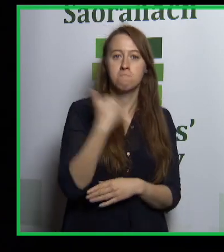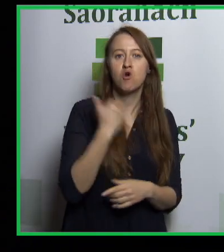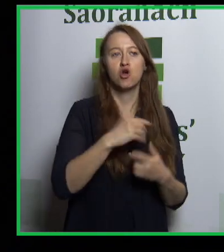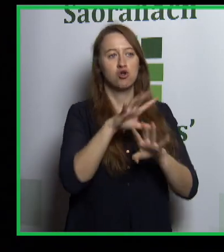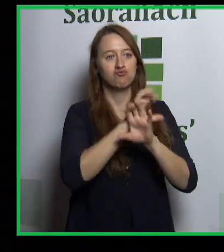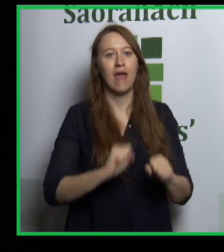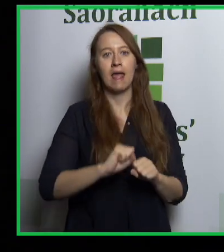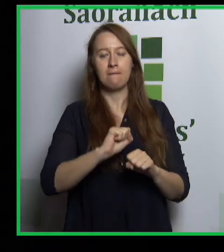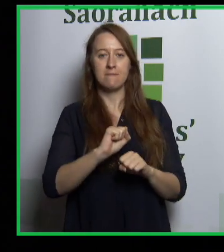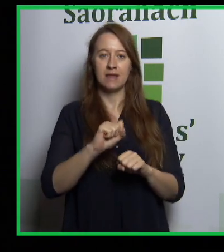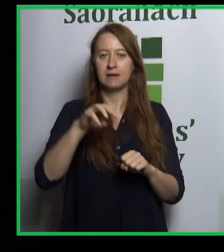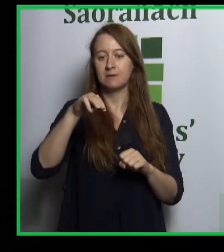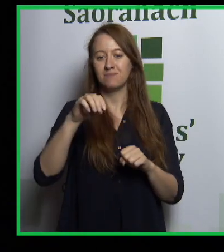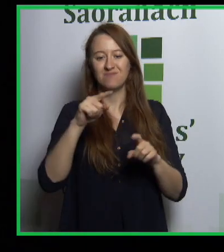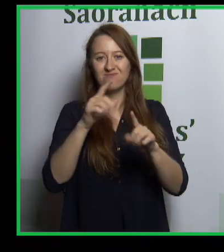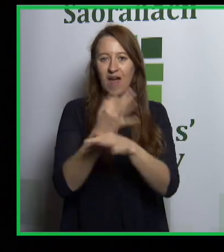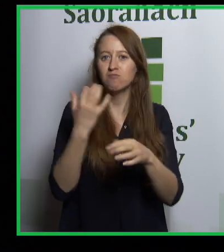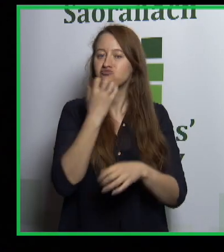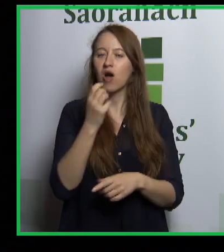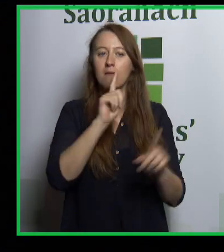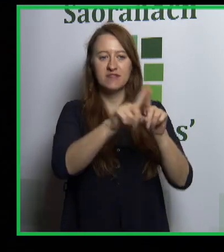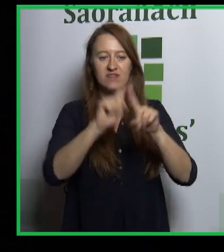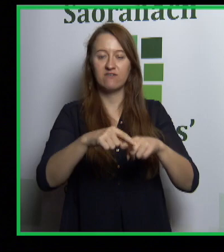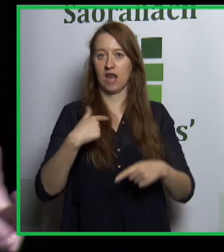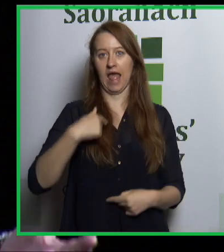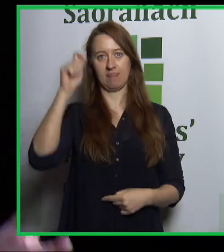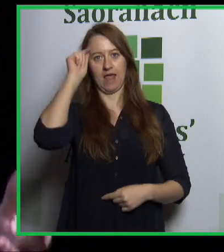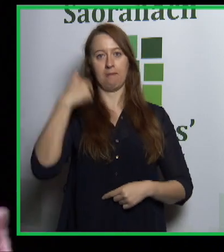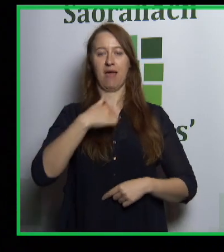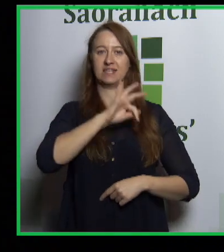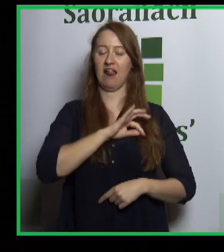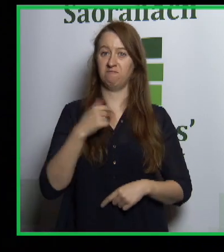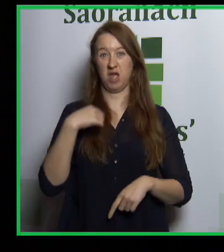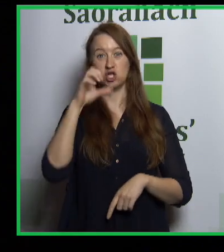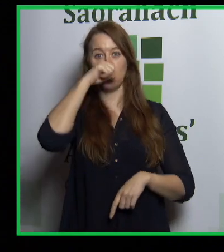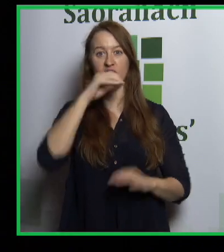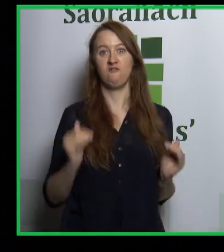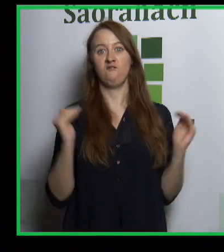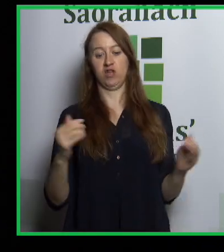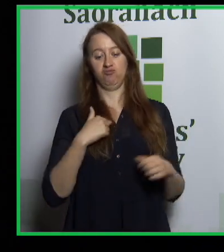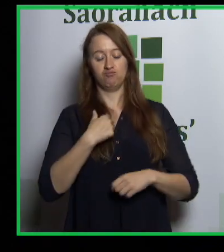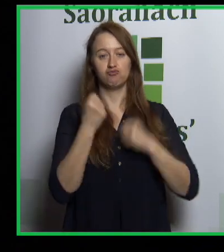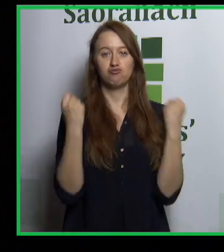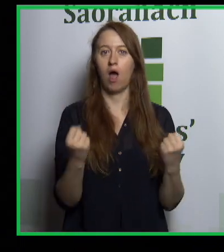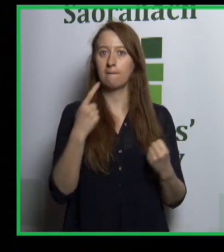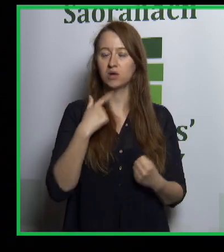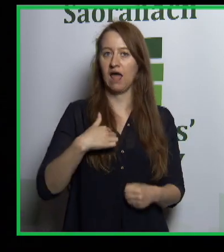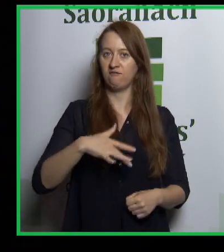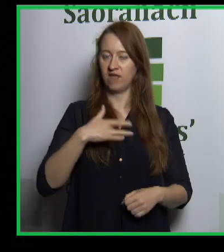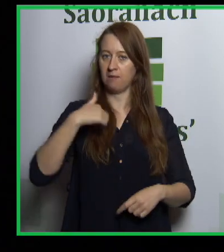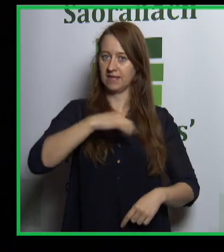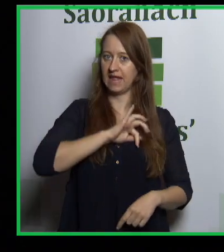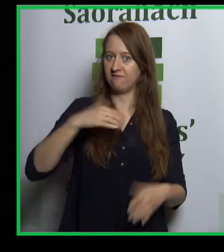think I'm something of a bit of a tough nut, but I've had the honour this week in advance of the Assembly of speaking to all